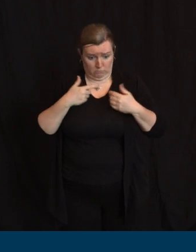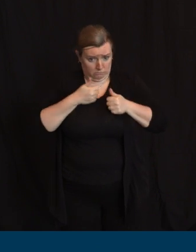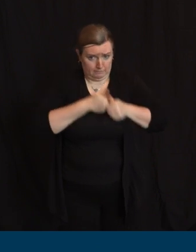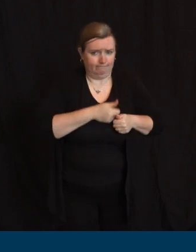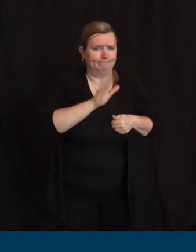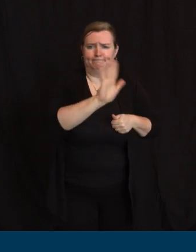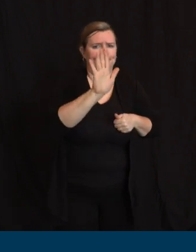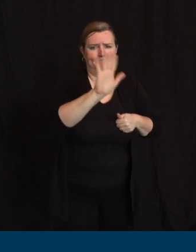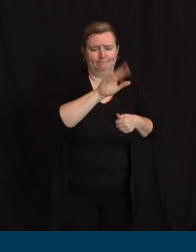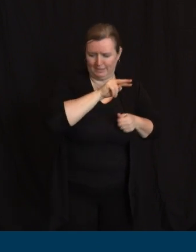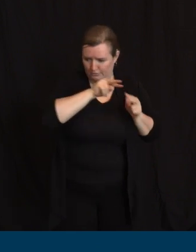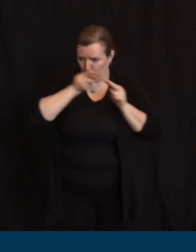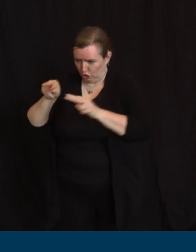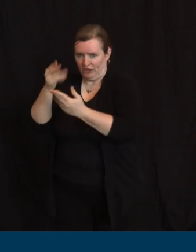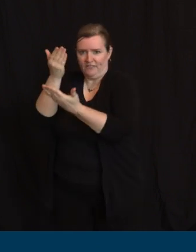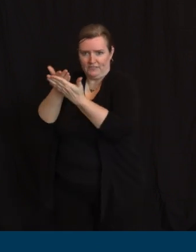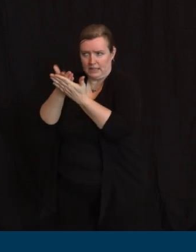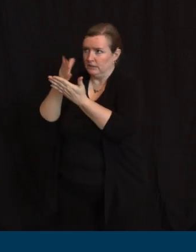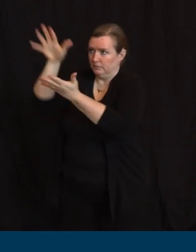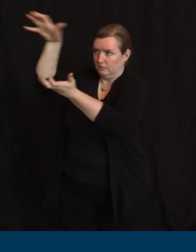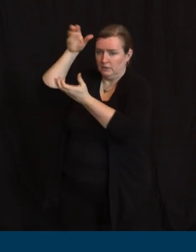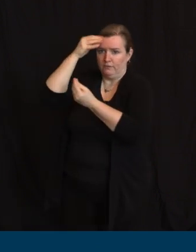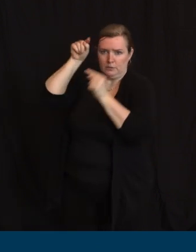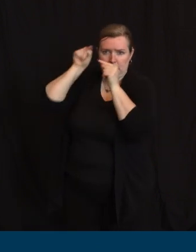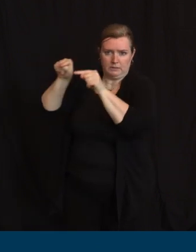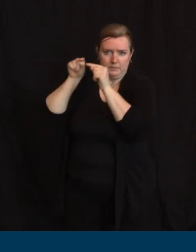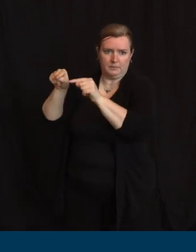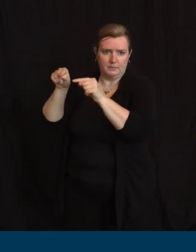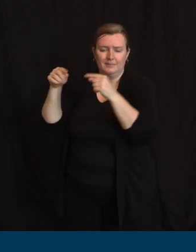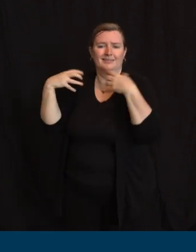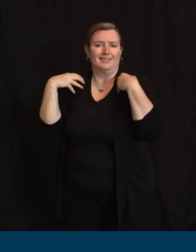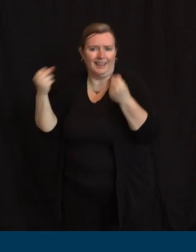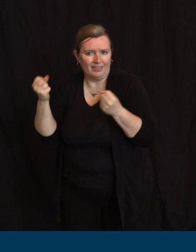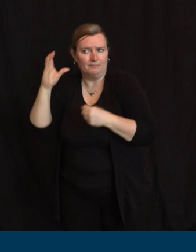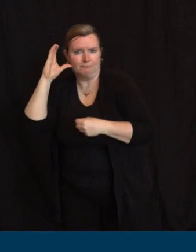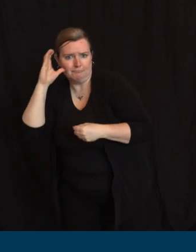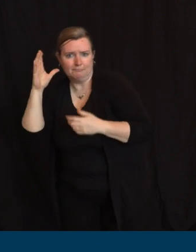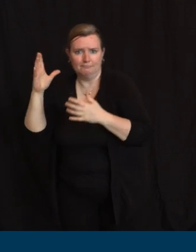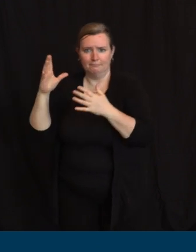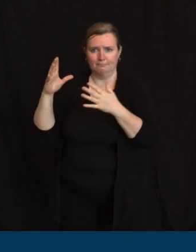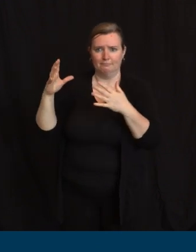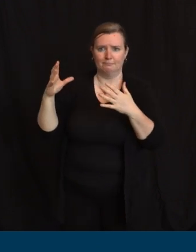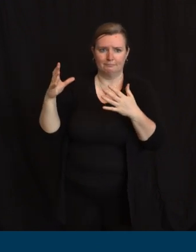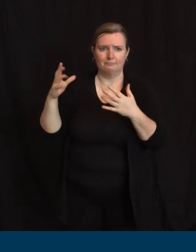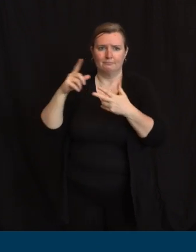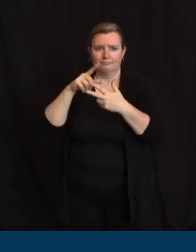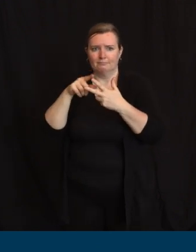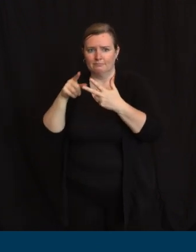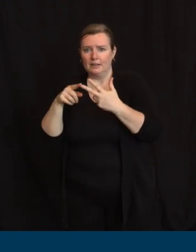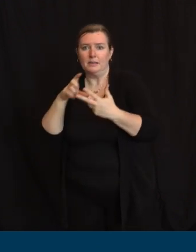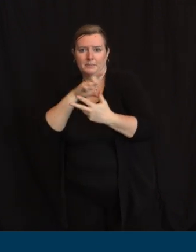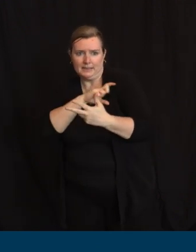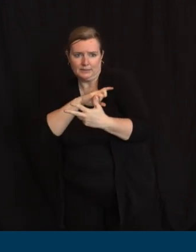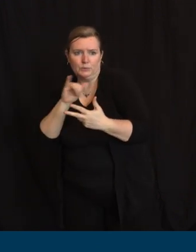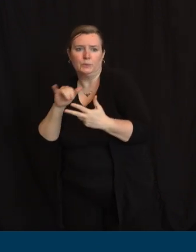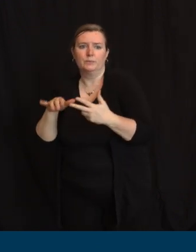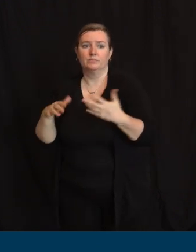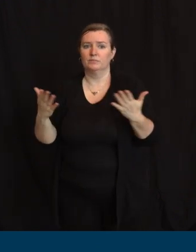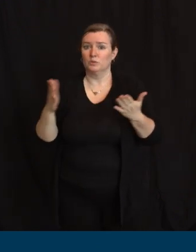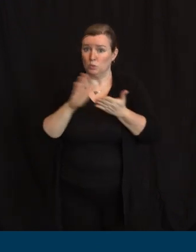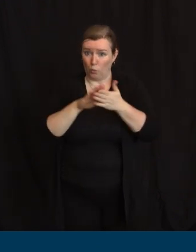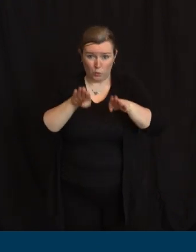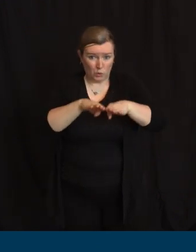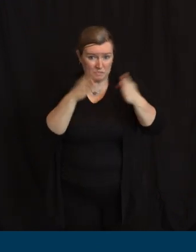ground, science, and public health take us. And that means it will not be safe to reopen our schools or start sports